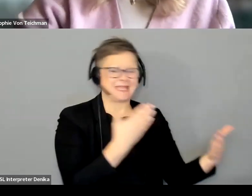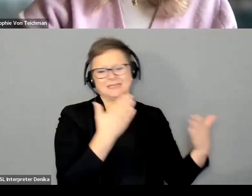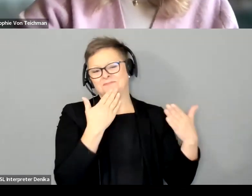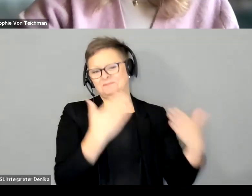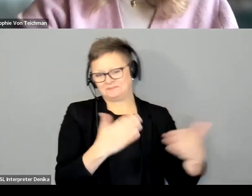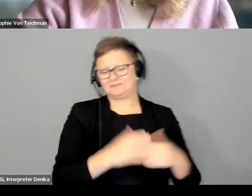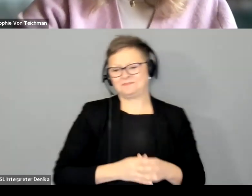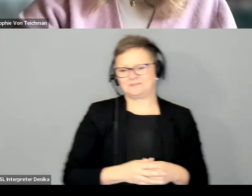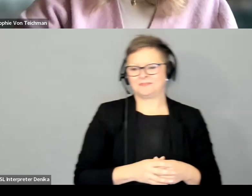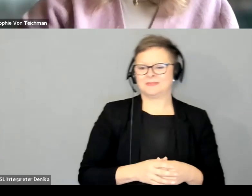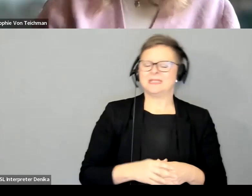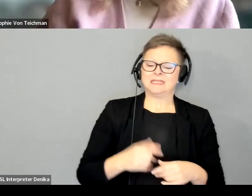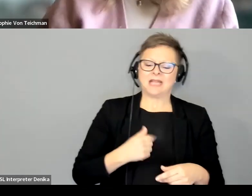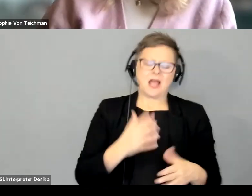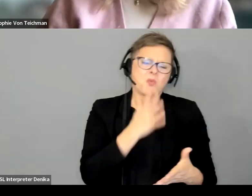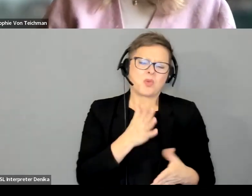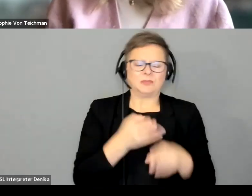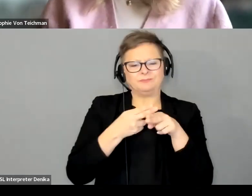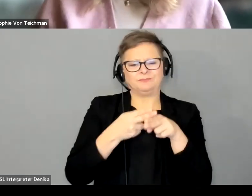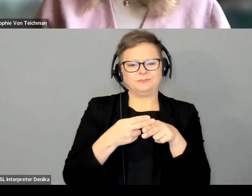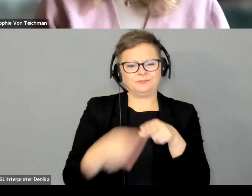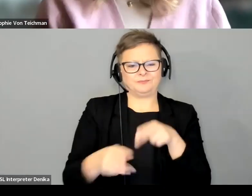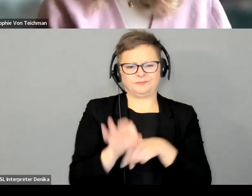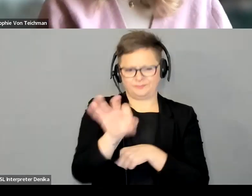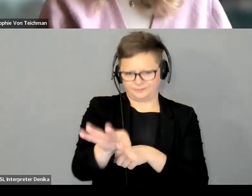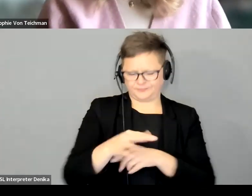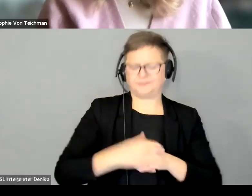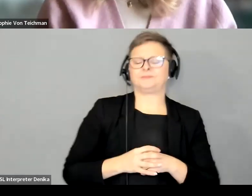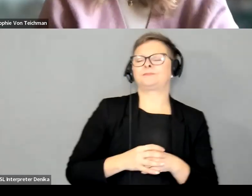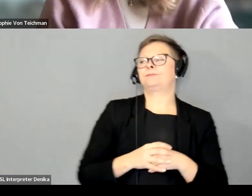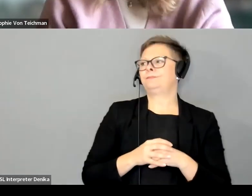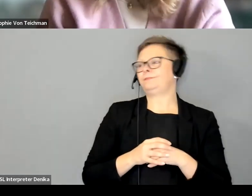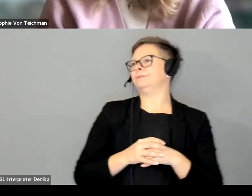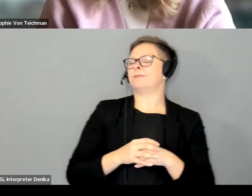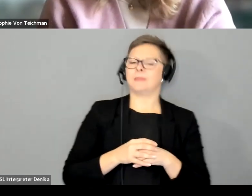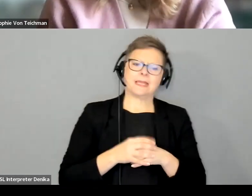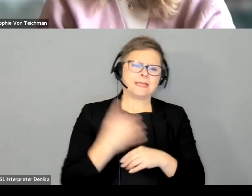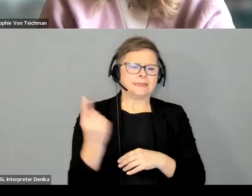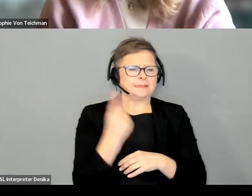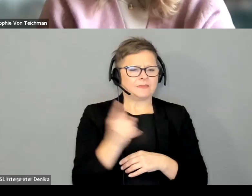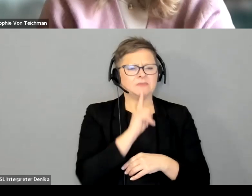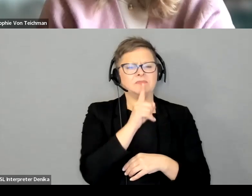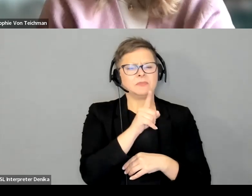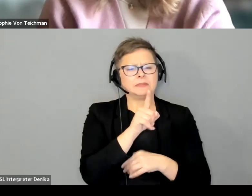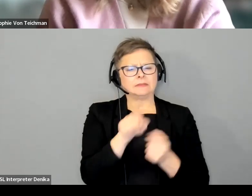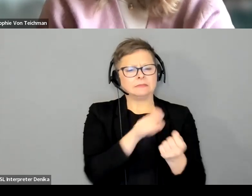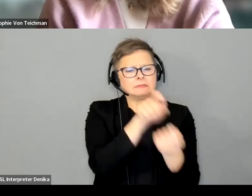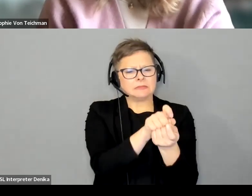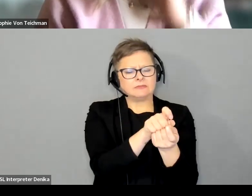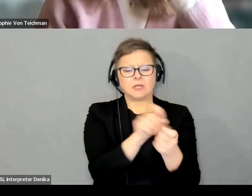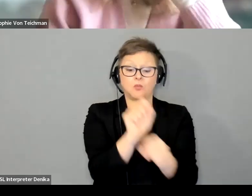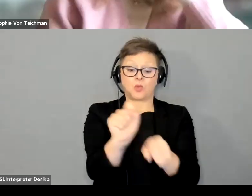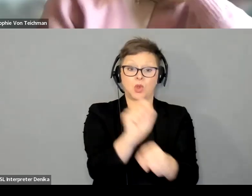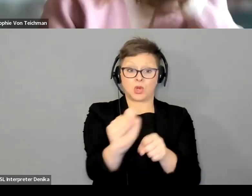I'm going to keep this really brief. I think one of the things in particular about remote work or work from home during